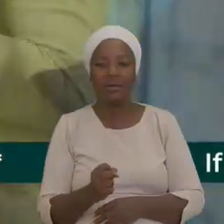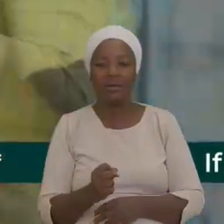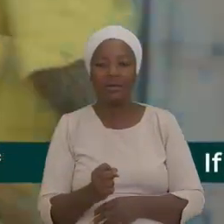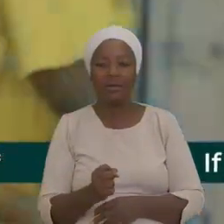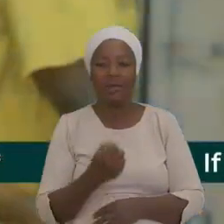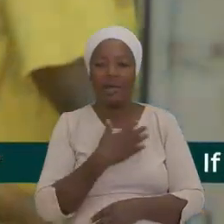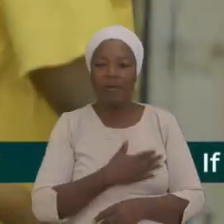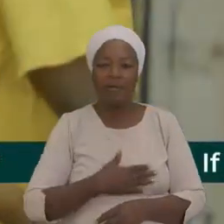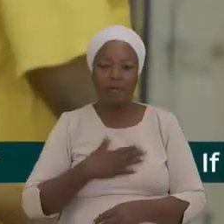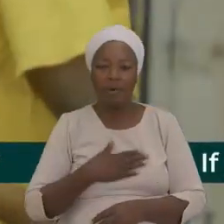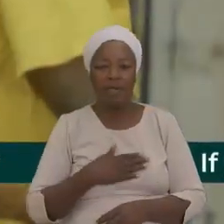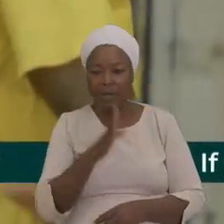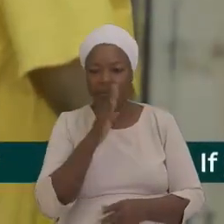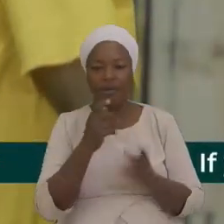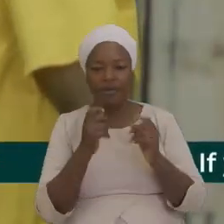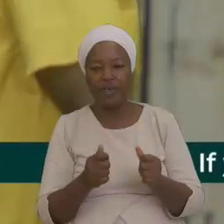please hurry up.